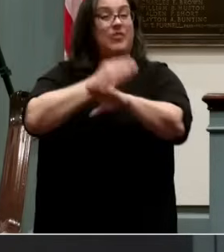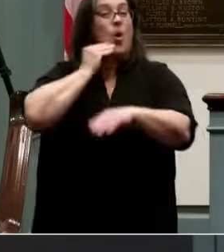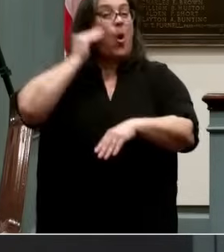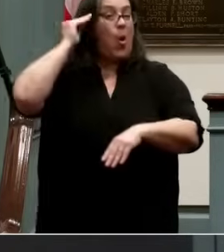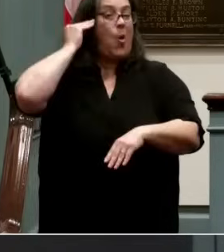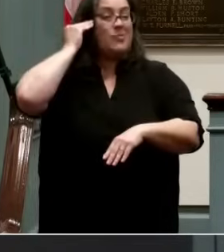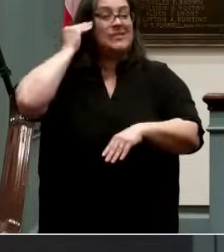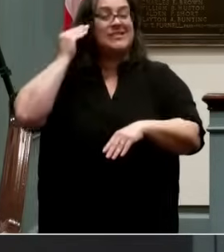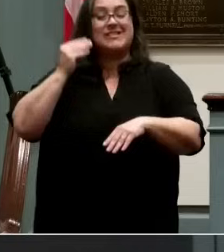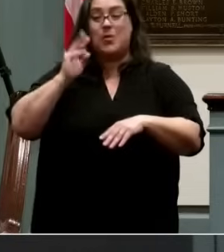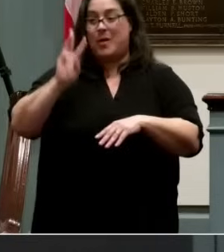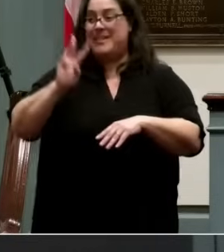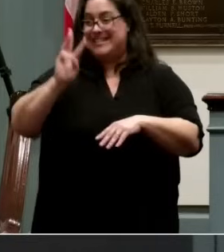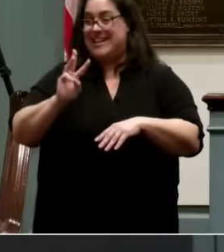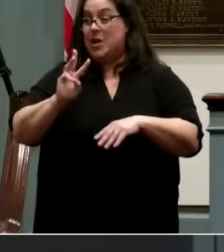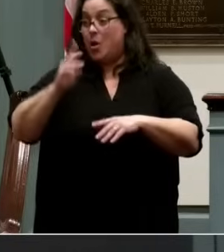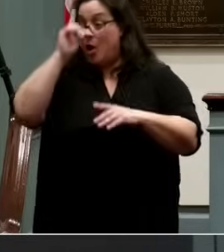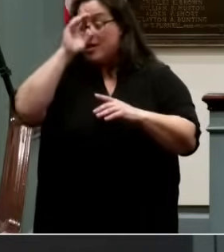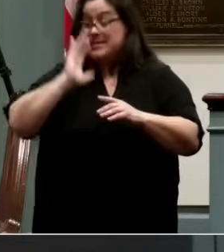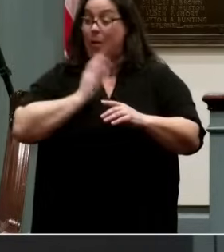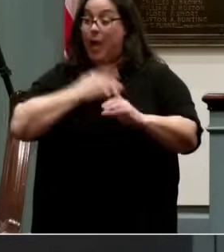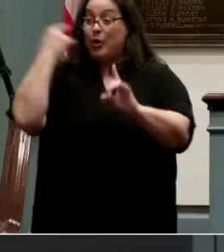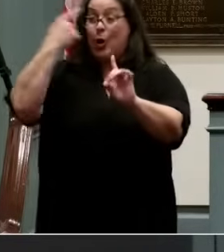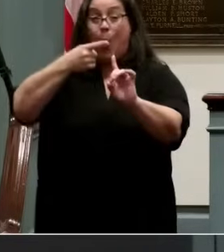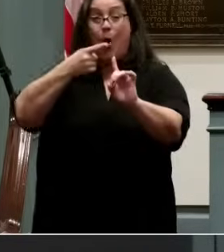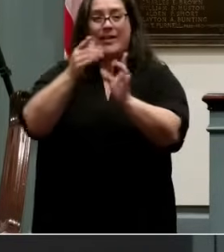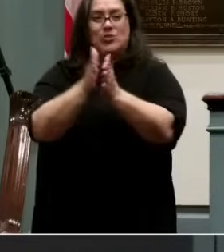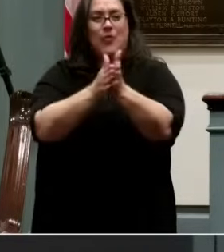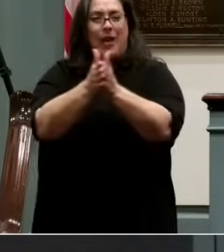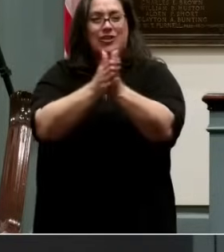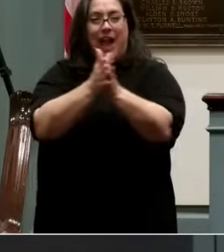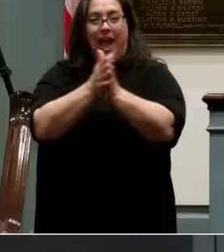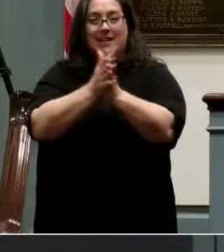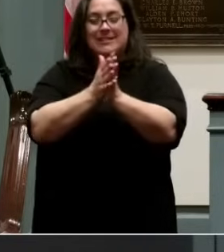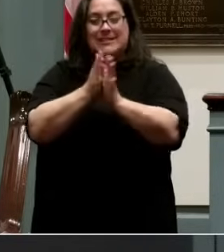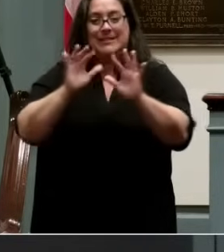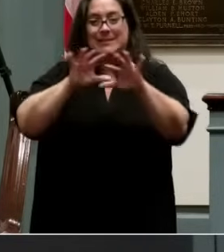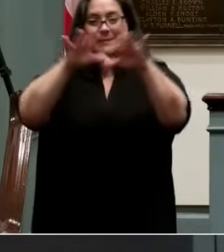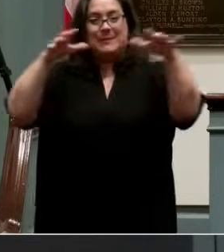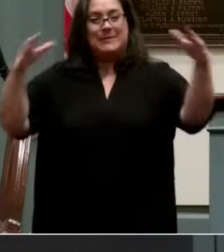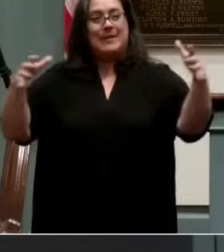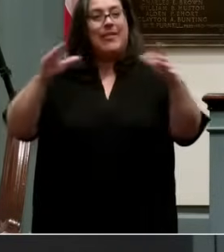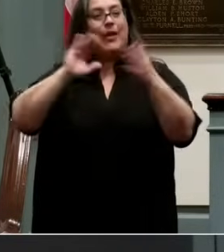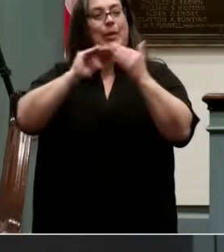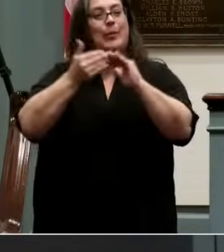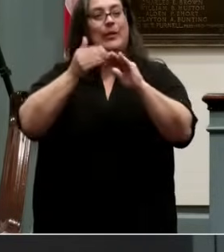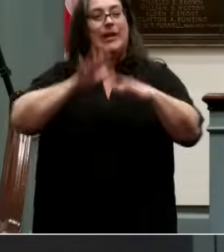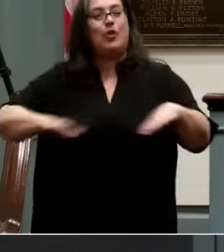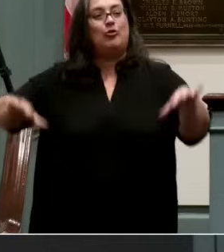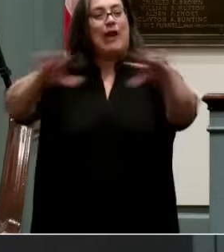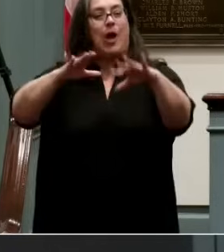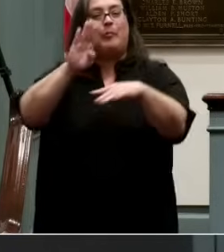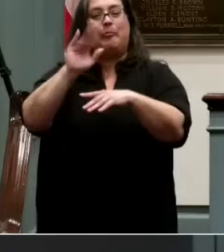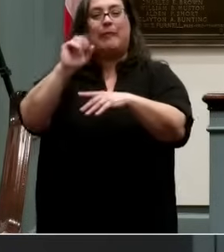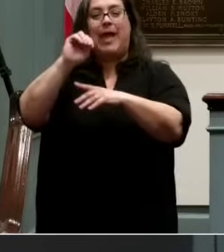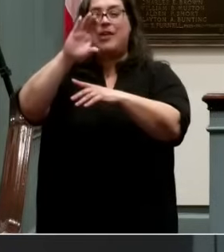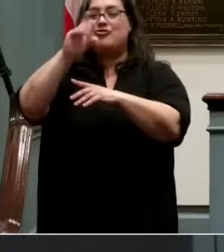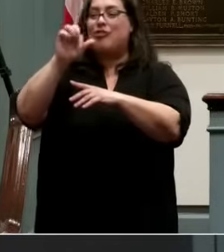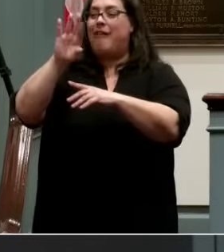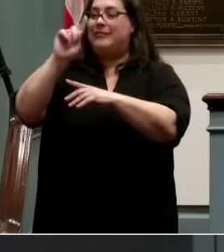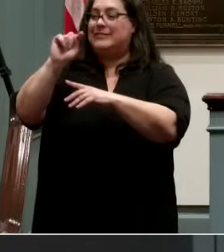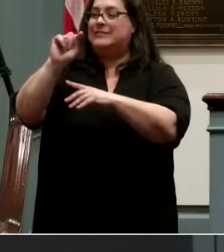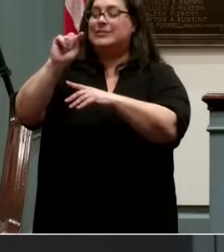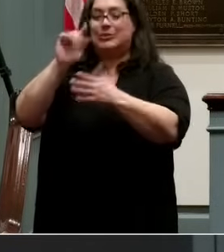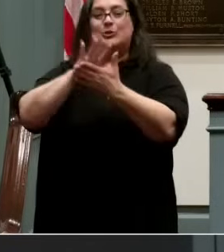his team, we hope to re-energize the community around the new Bancroft School to help more families find